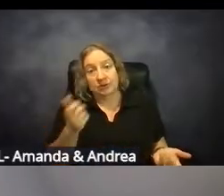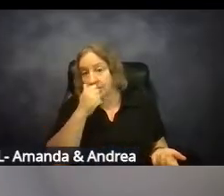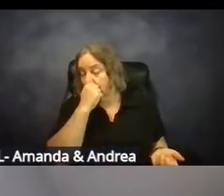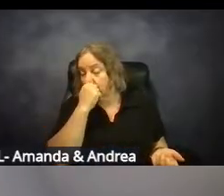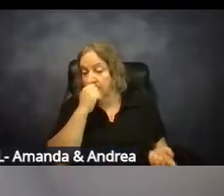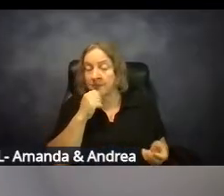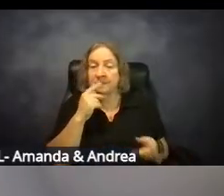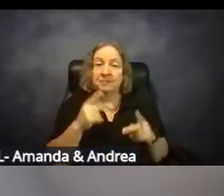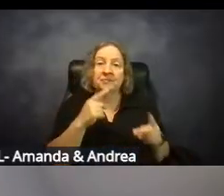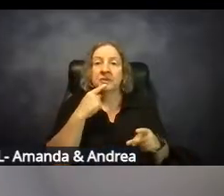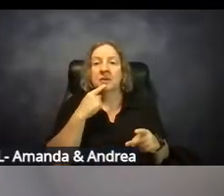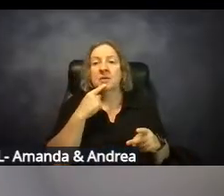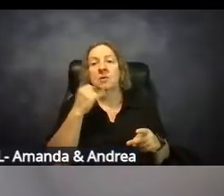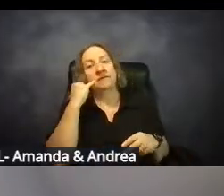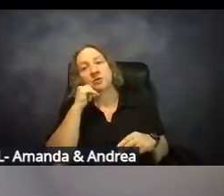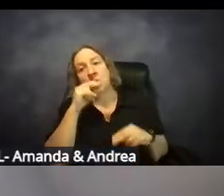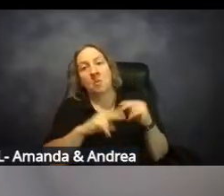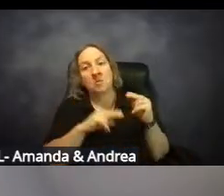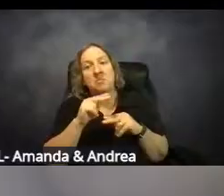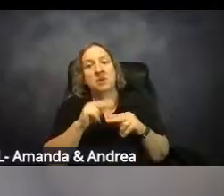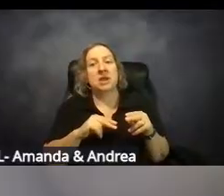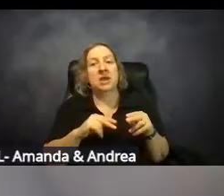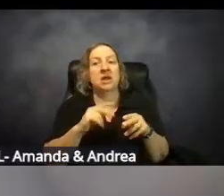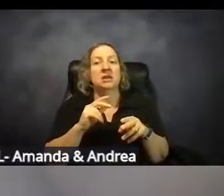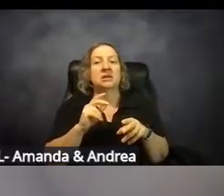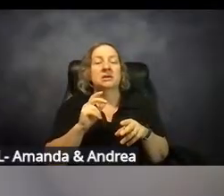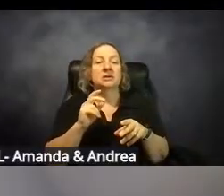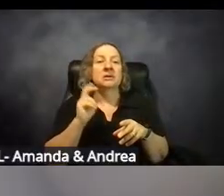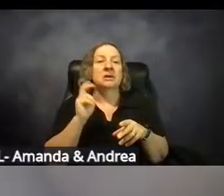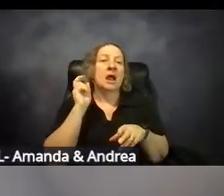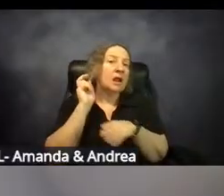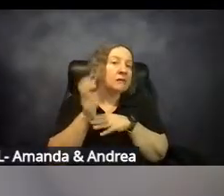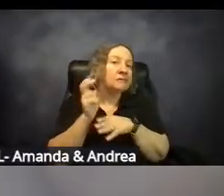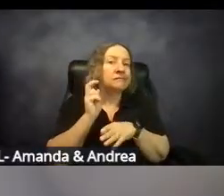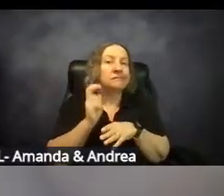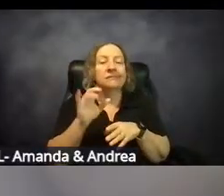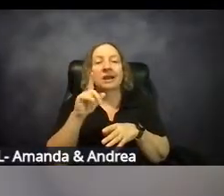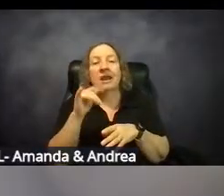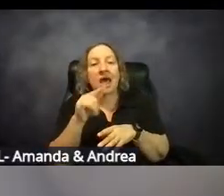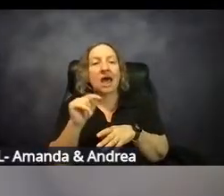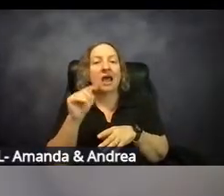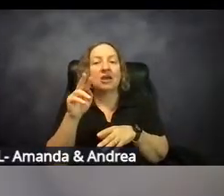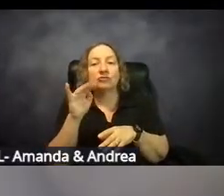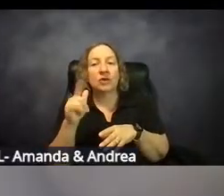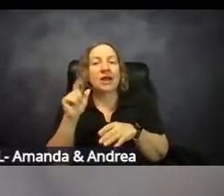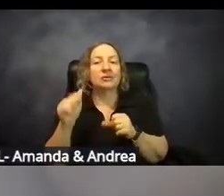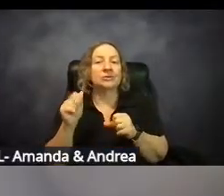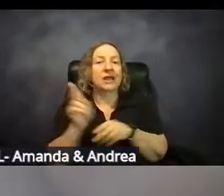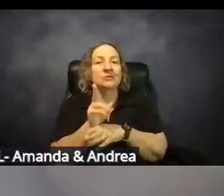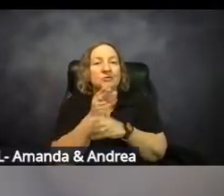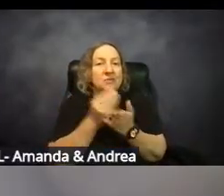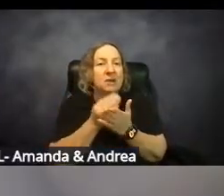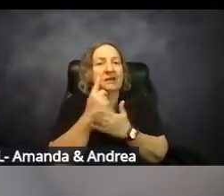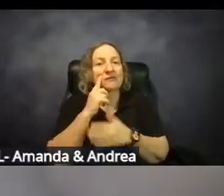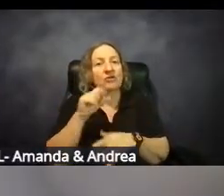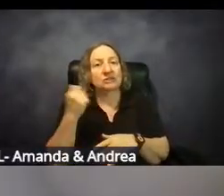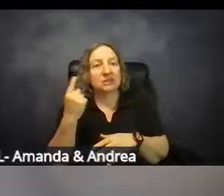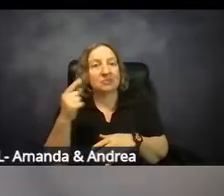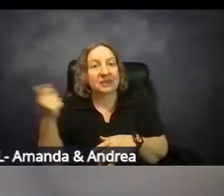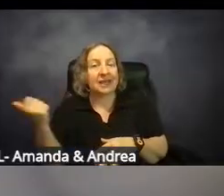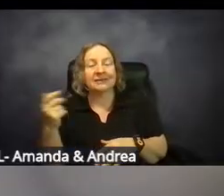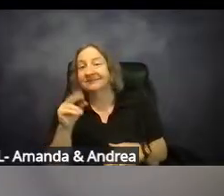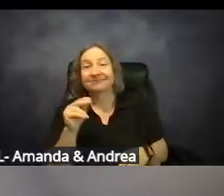saying, well, if you don't build light rail, you can take that money and do other things. That is not the case.